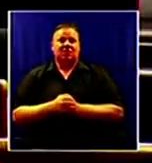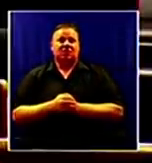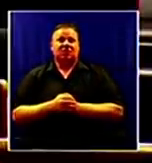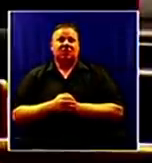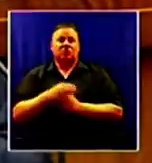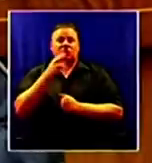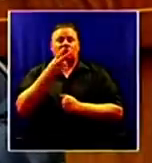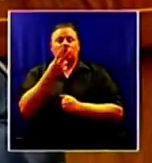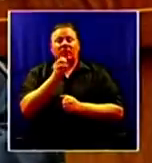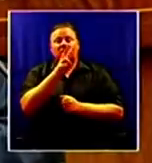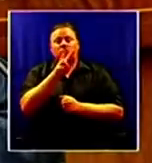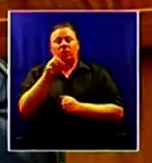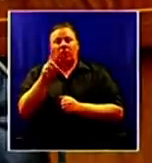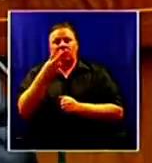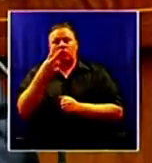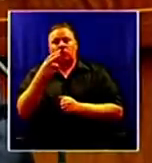21-22, government expects to collect